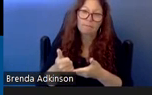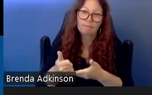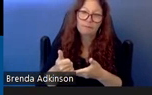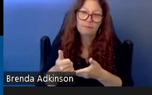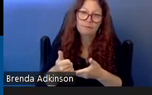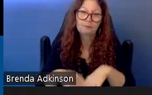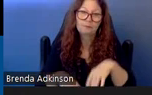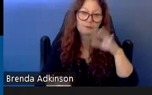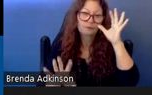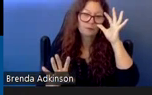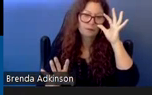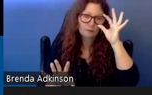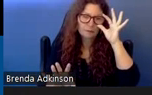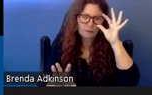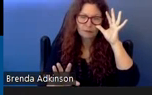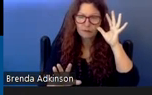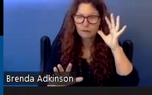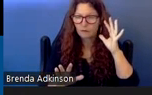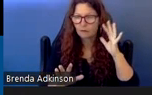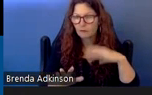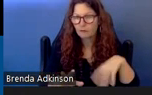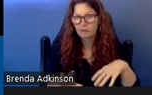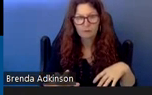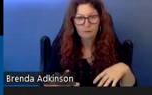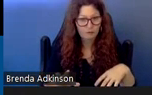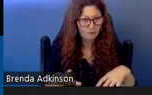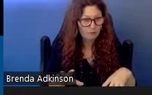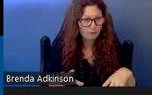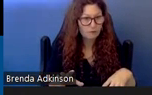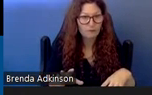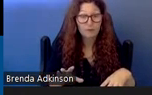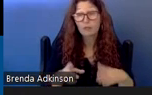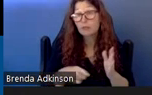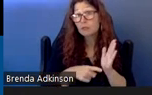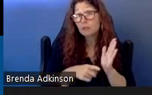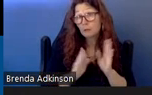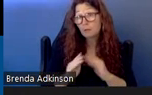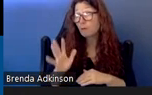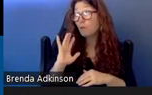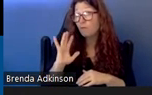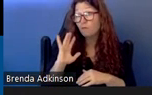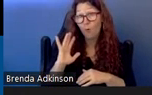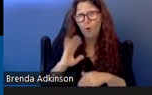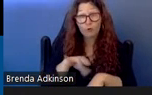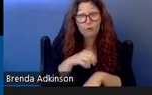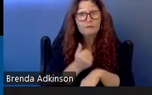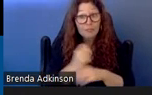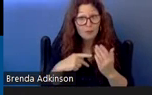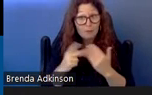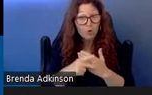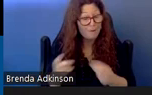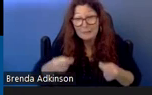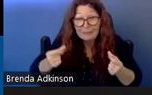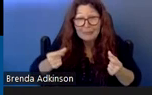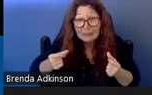So we've done it immediately. I think you've seen some of that. We've also done